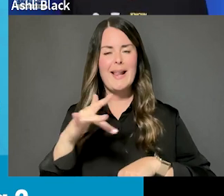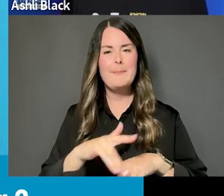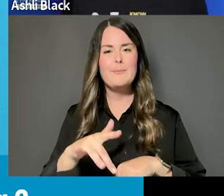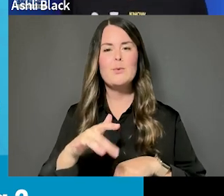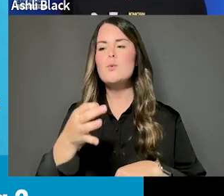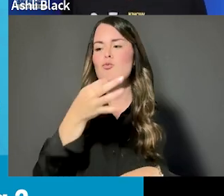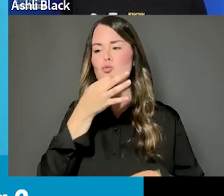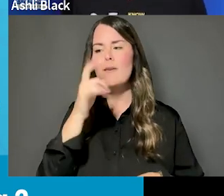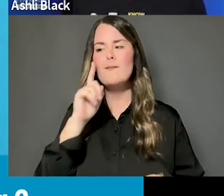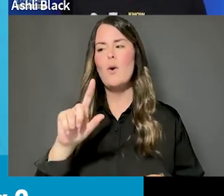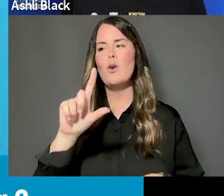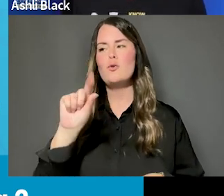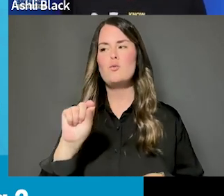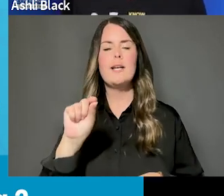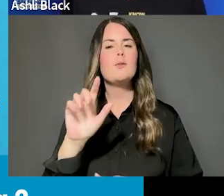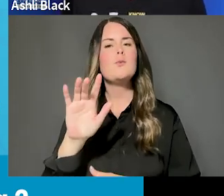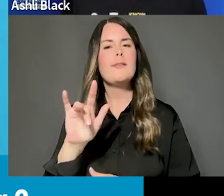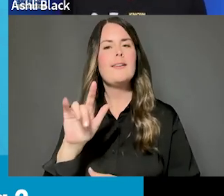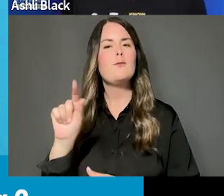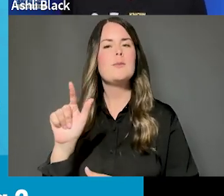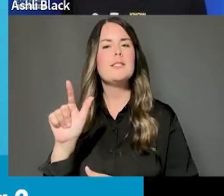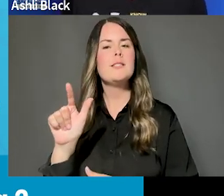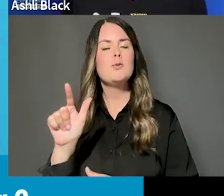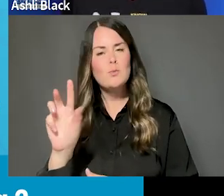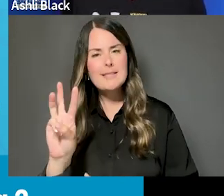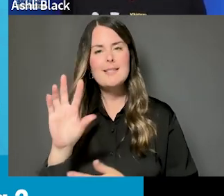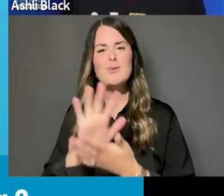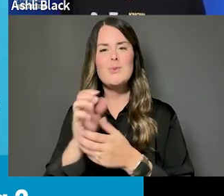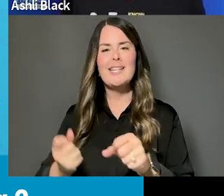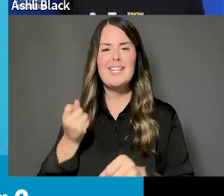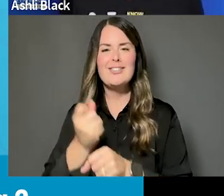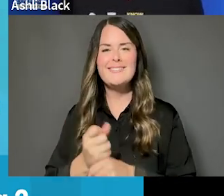be available in time for the 25-26 school year.